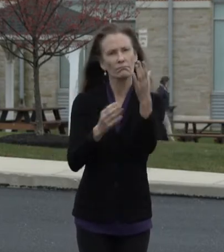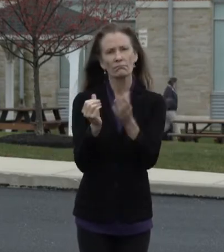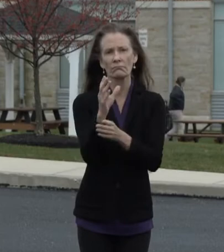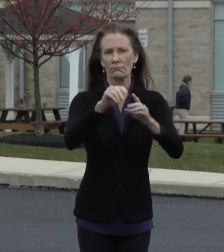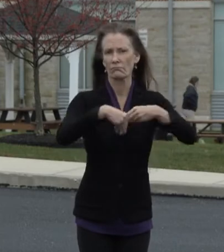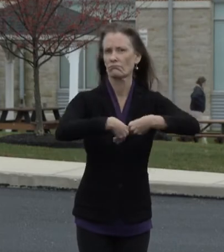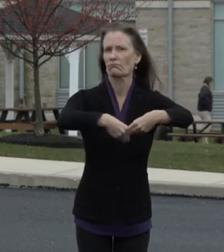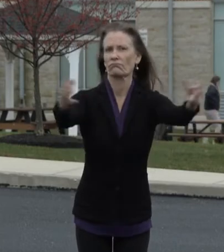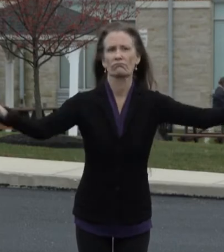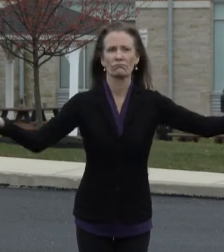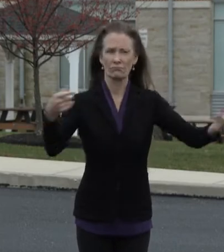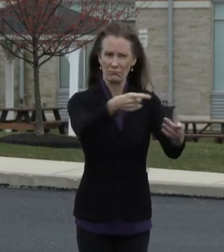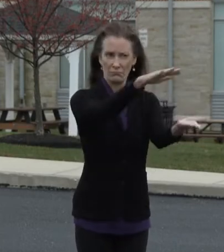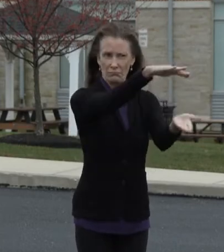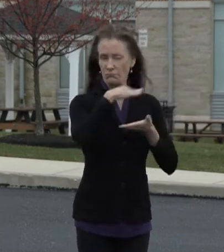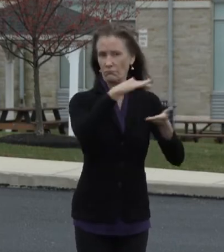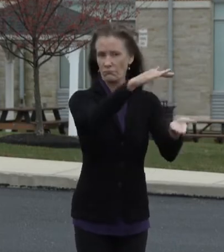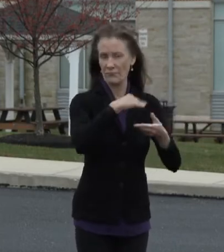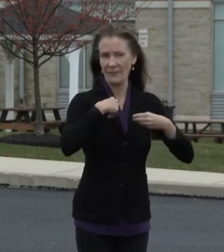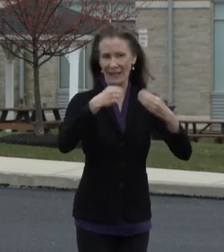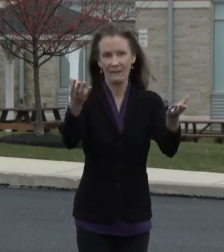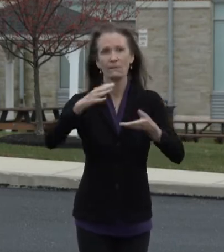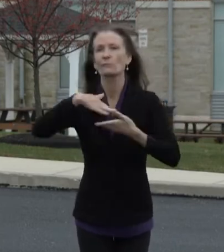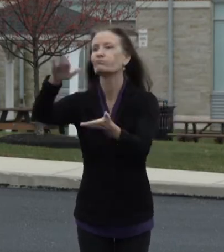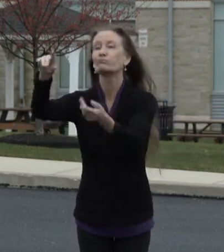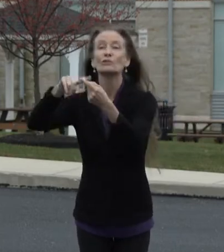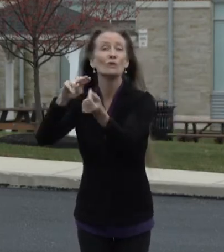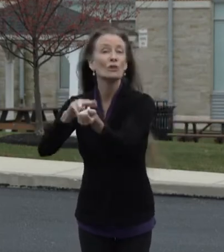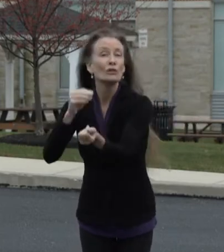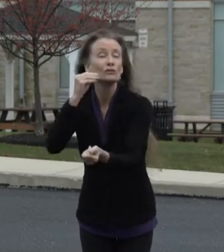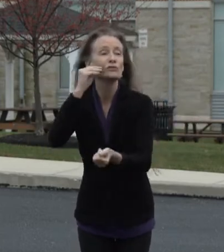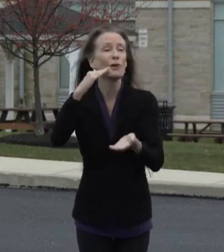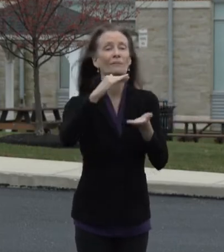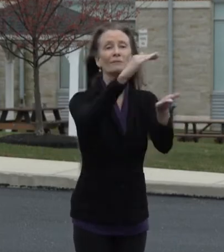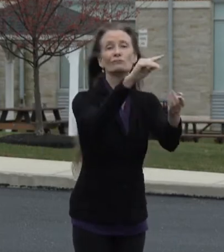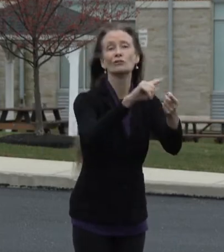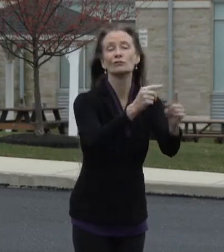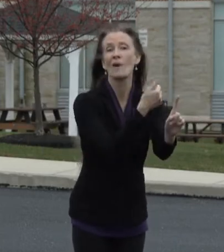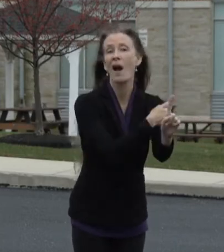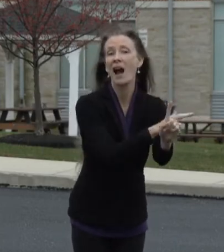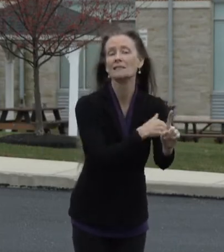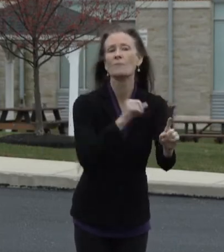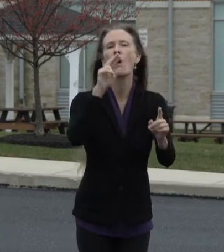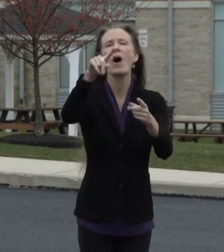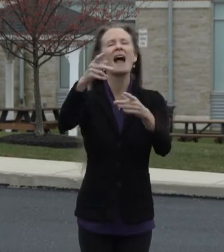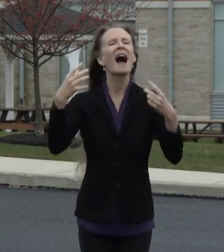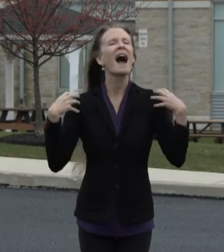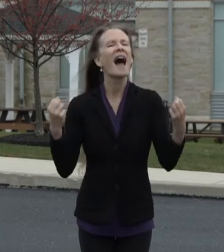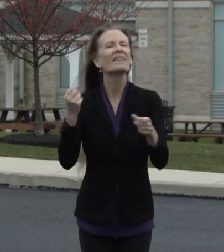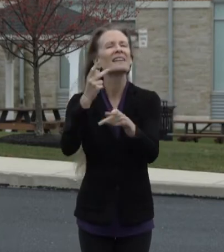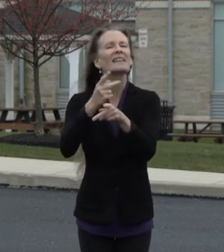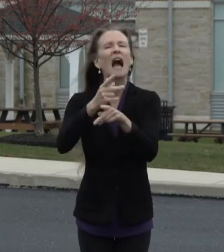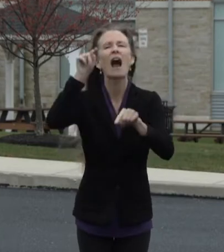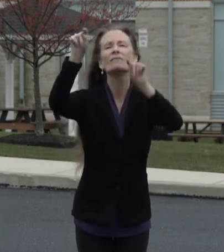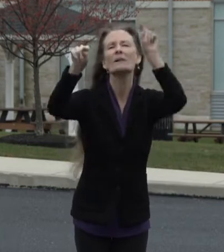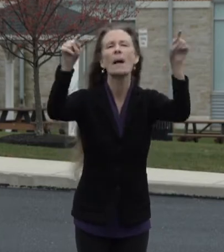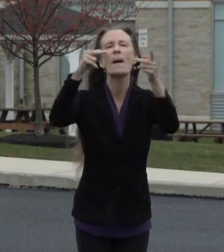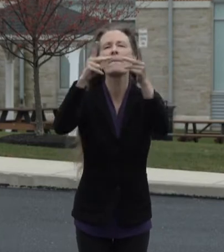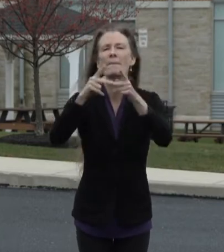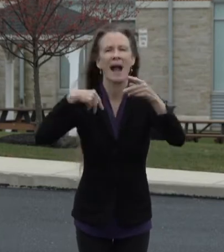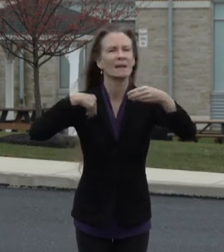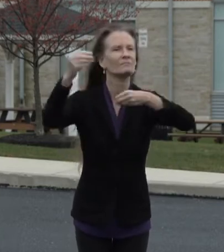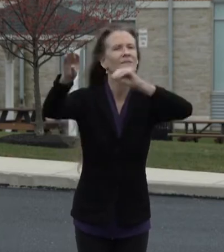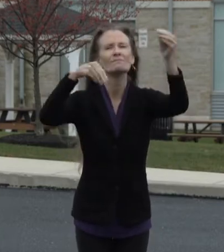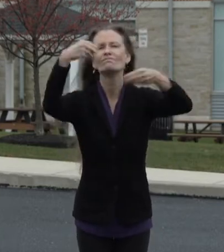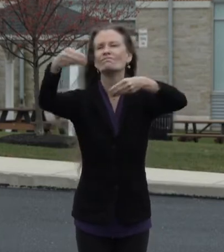hospitals, to long-term care facilities and other healthcare providers, counties, and first responders.